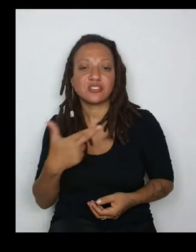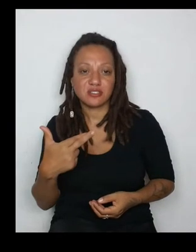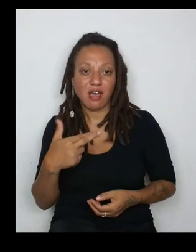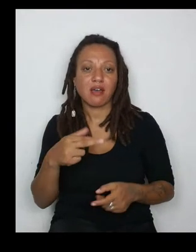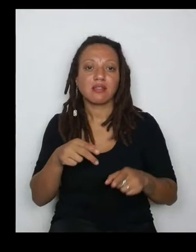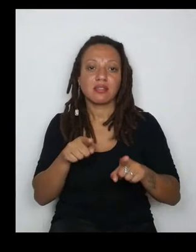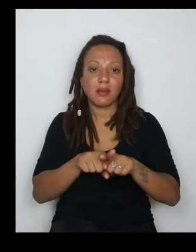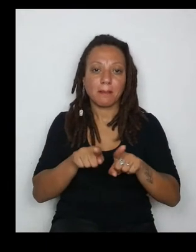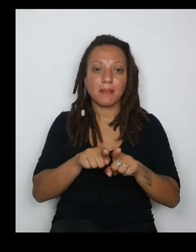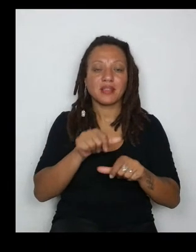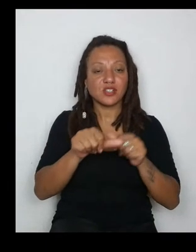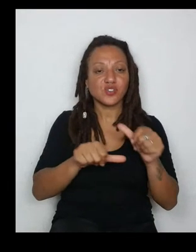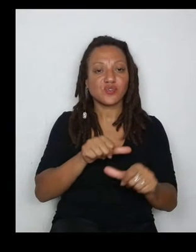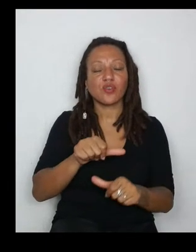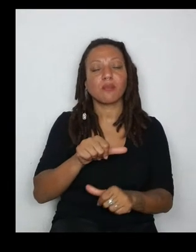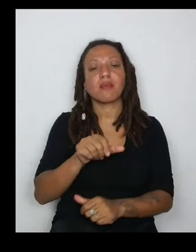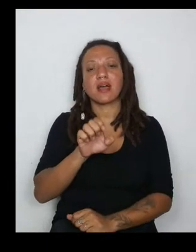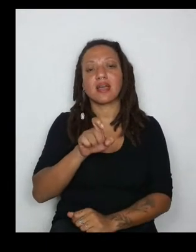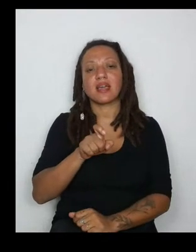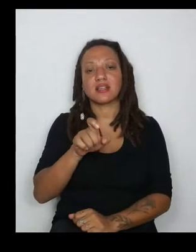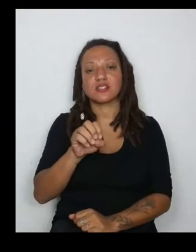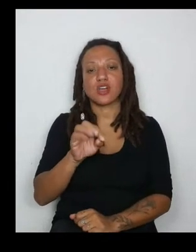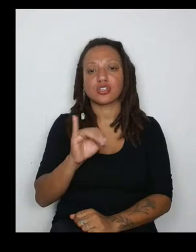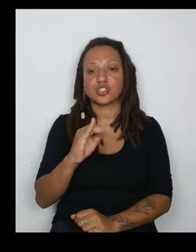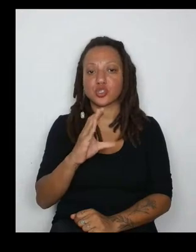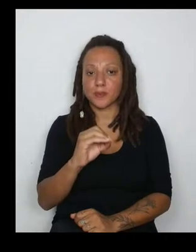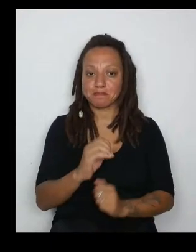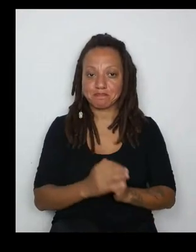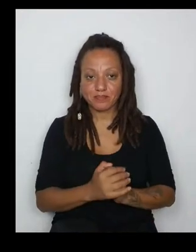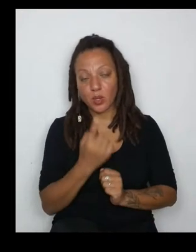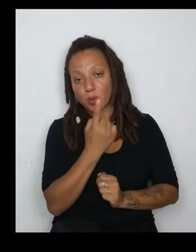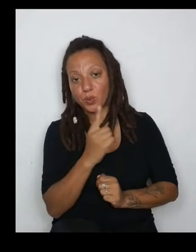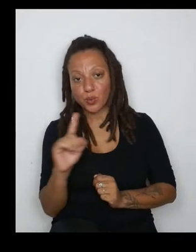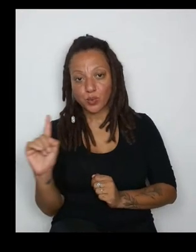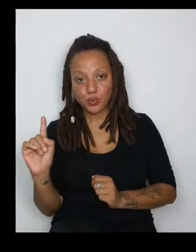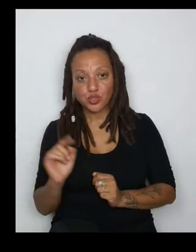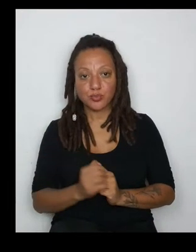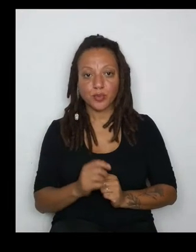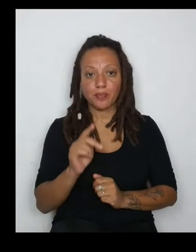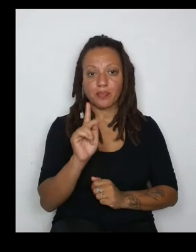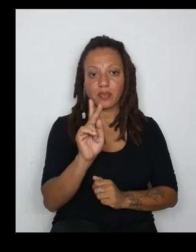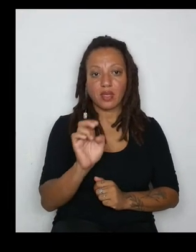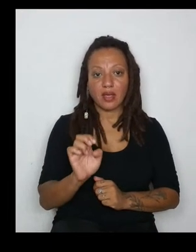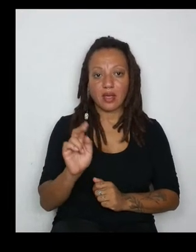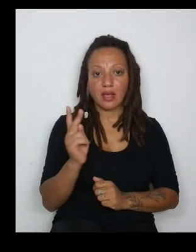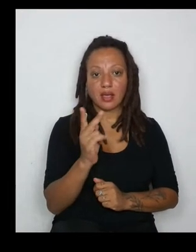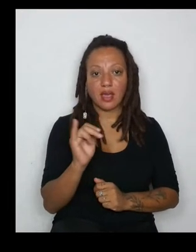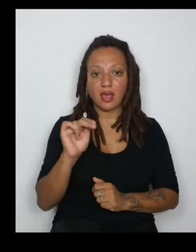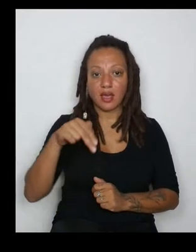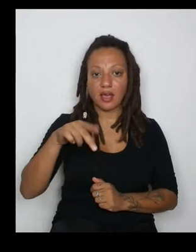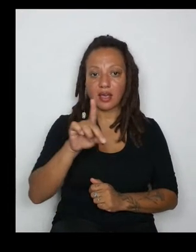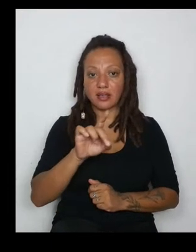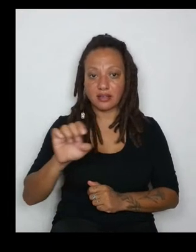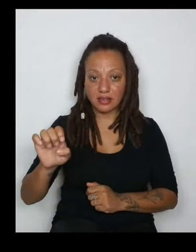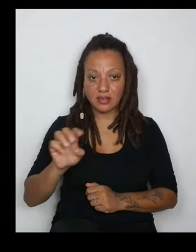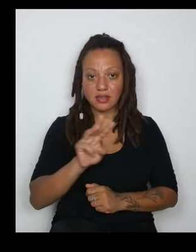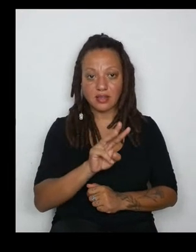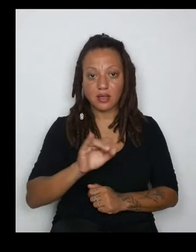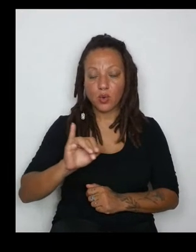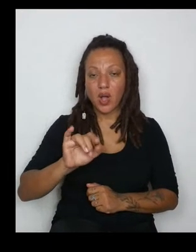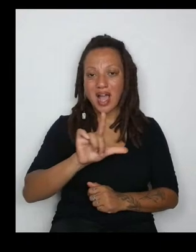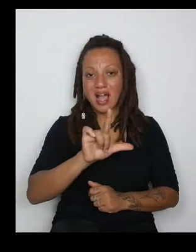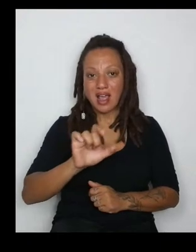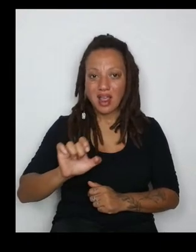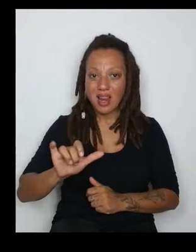and then finally hindi wiley who uh many of you will know um who uh in a sense uh takes